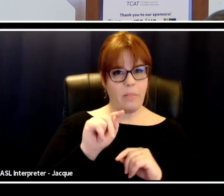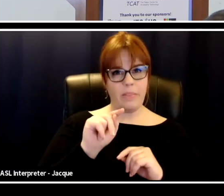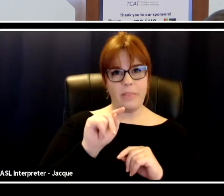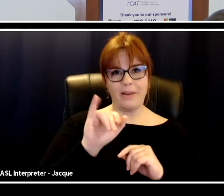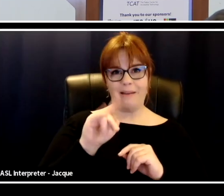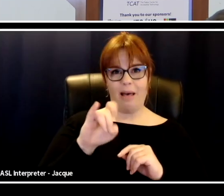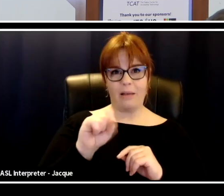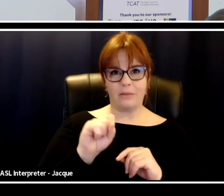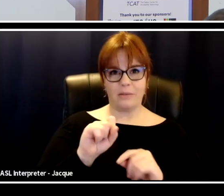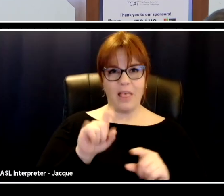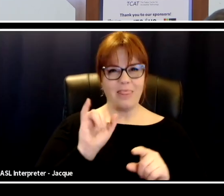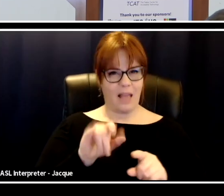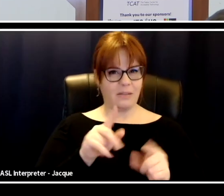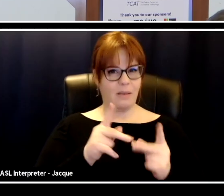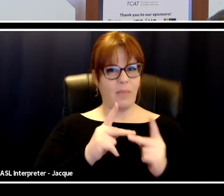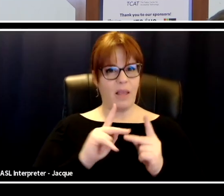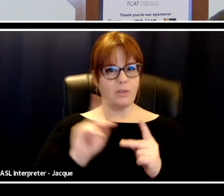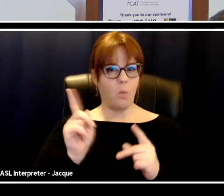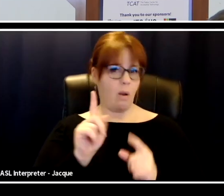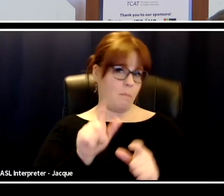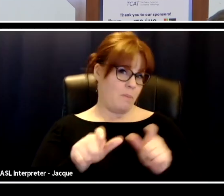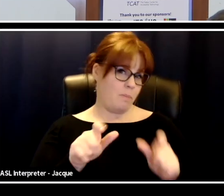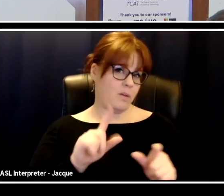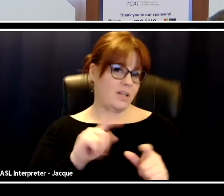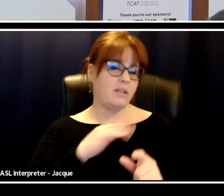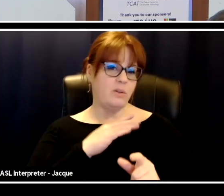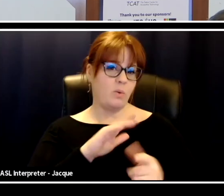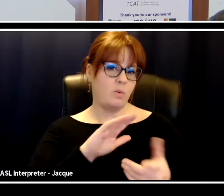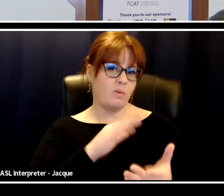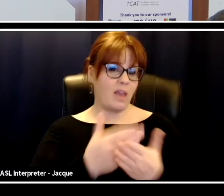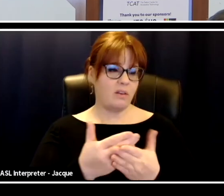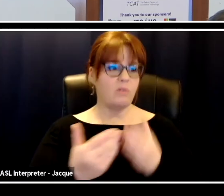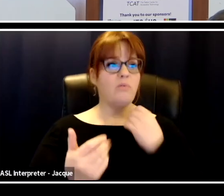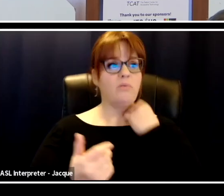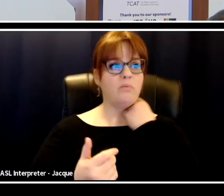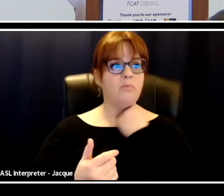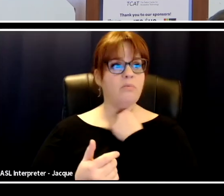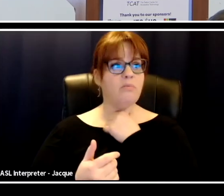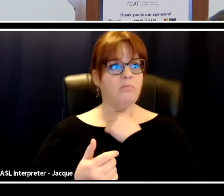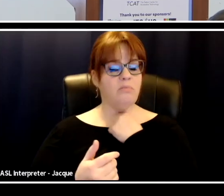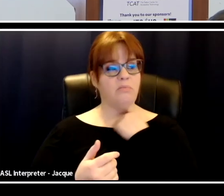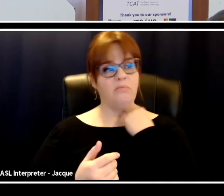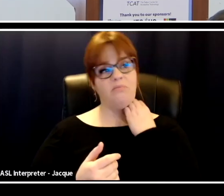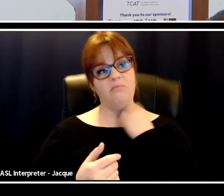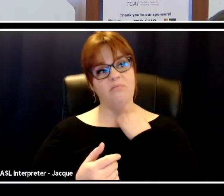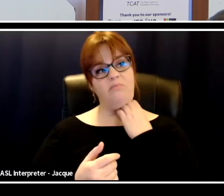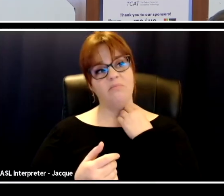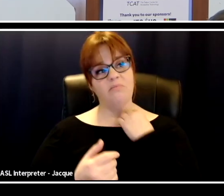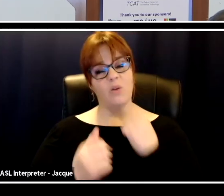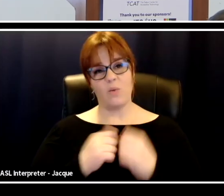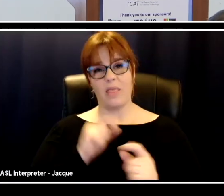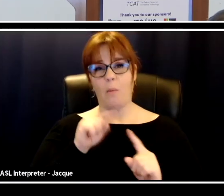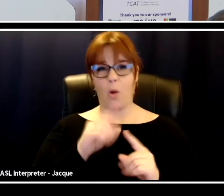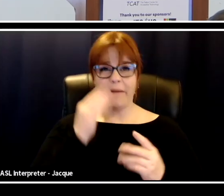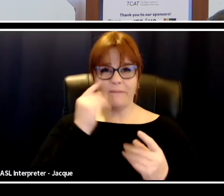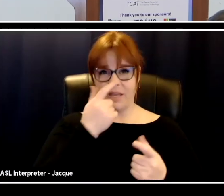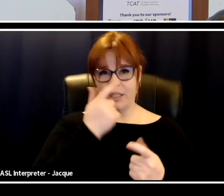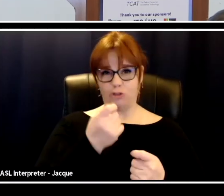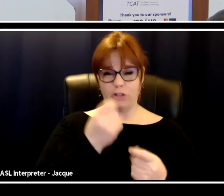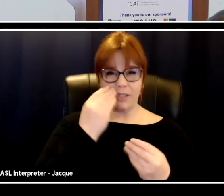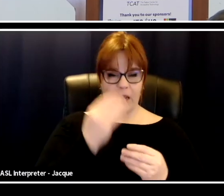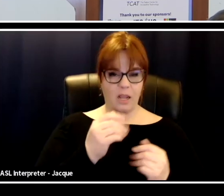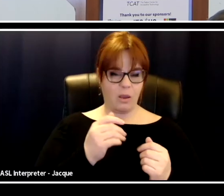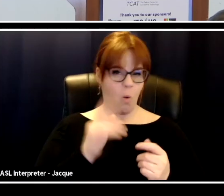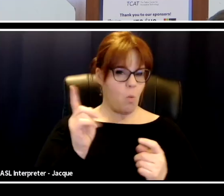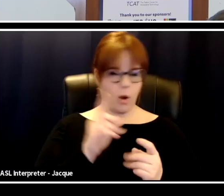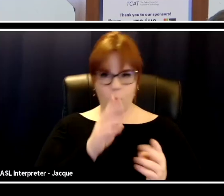where people may need to get to contextualize with that points of interest data. You know, where we might want to focus our attention in terms of trying